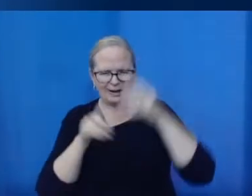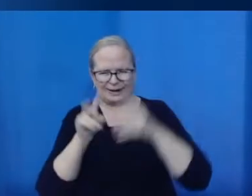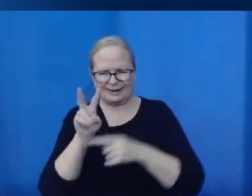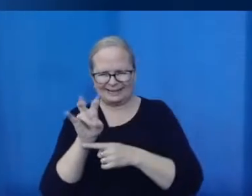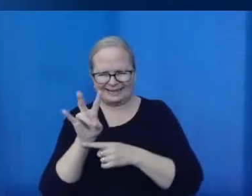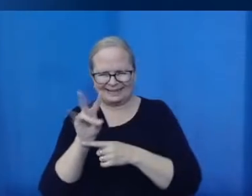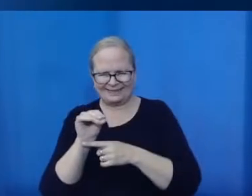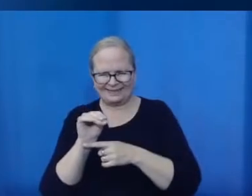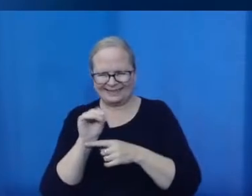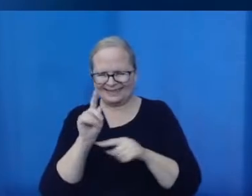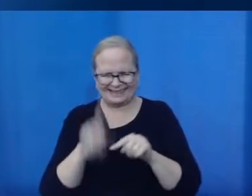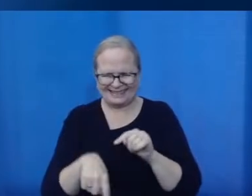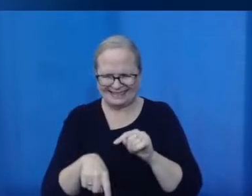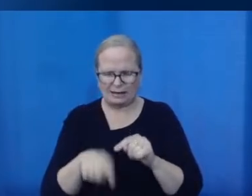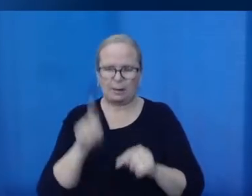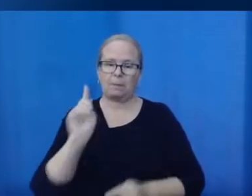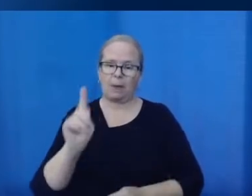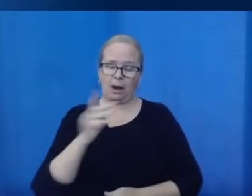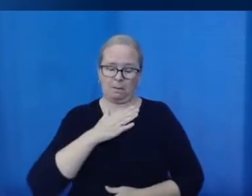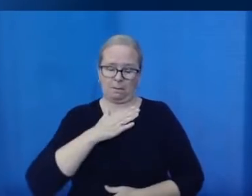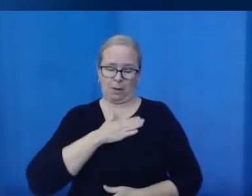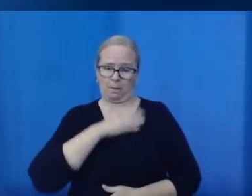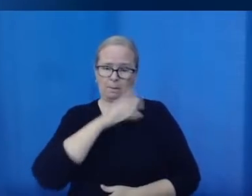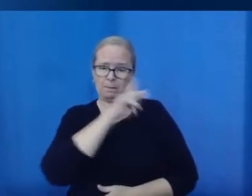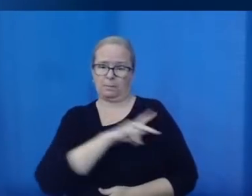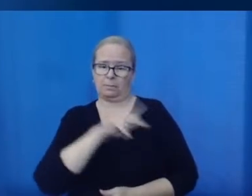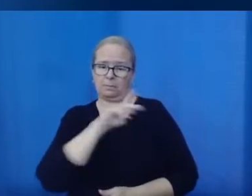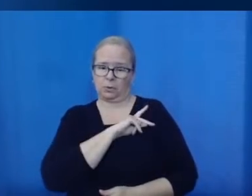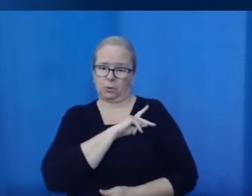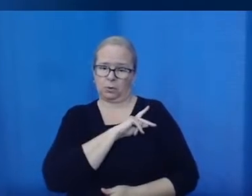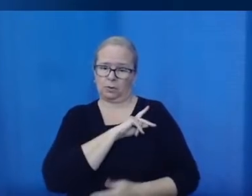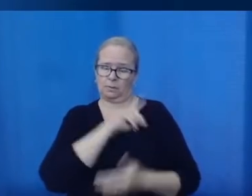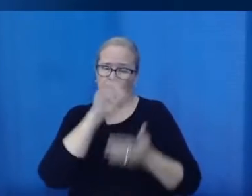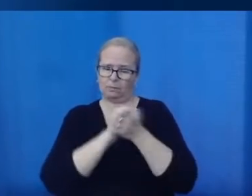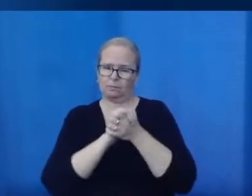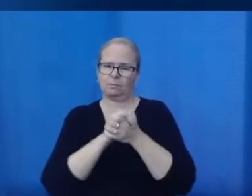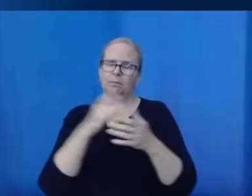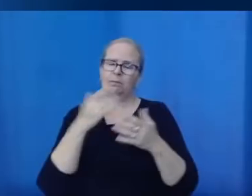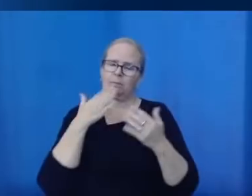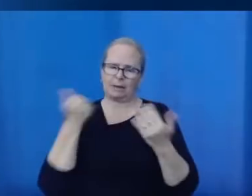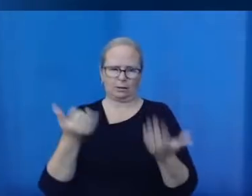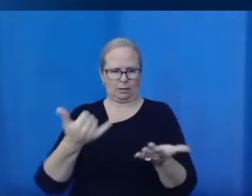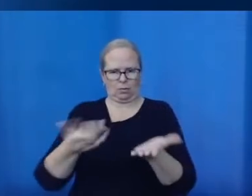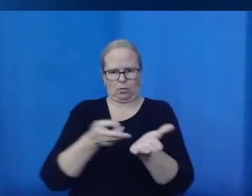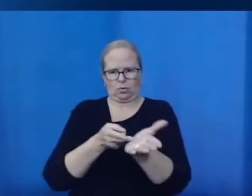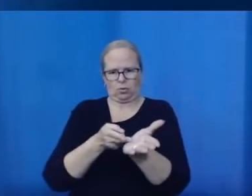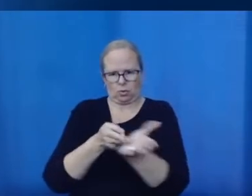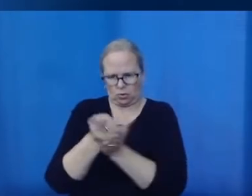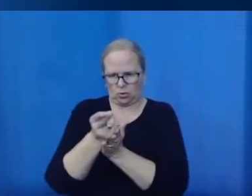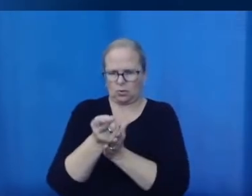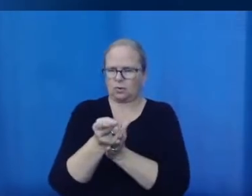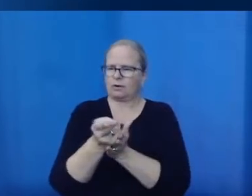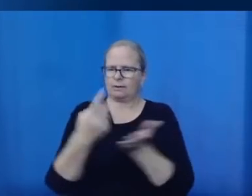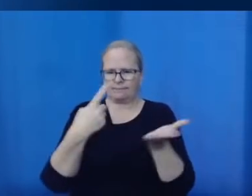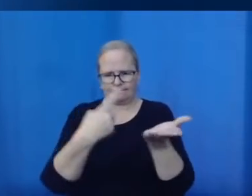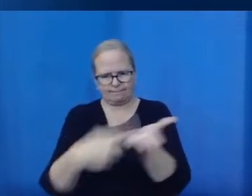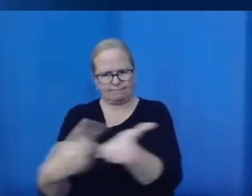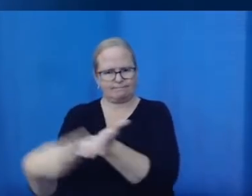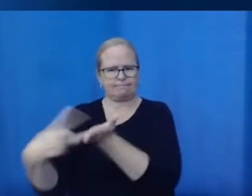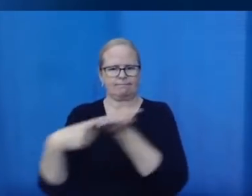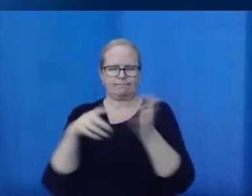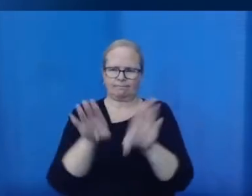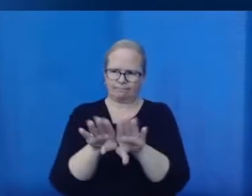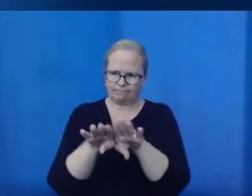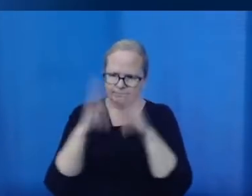initiating dialogue and open conversations and beginning them again and again and again, we will start to lay